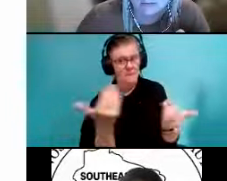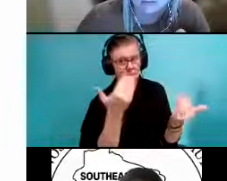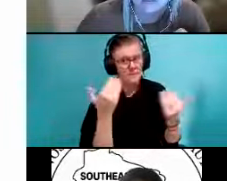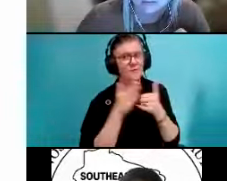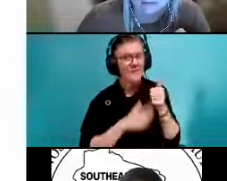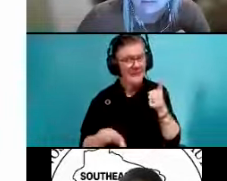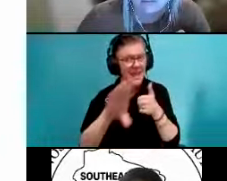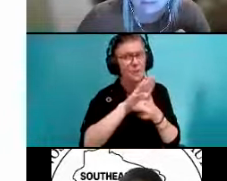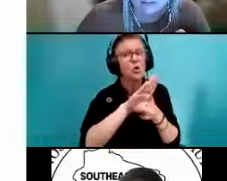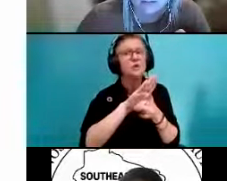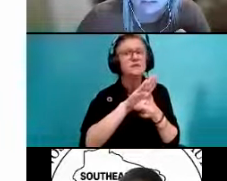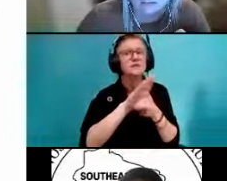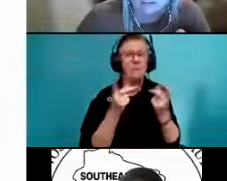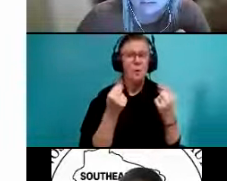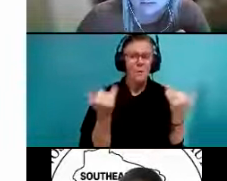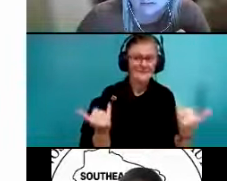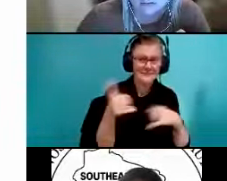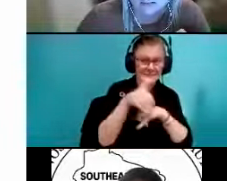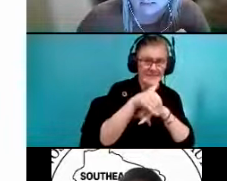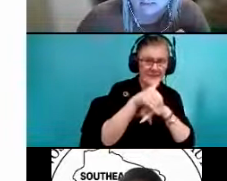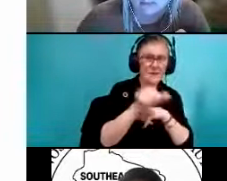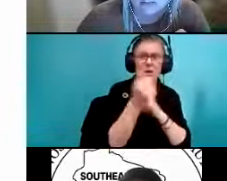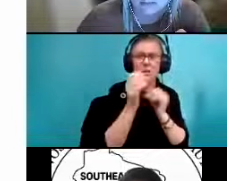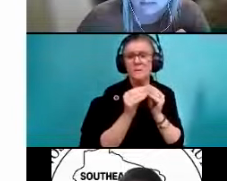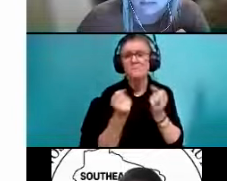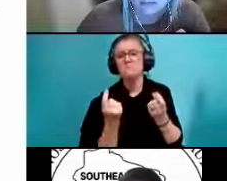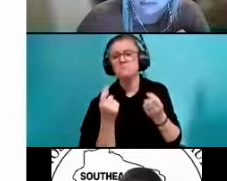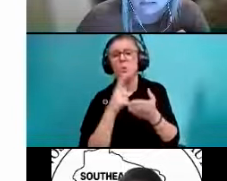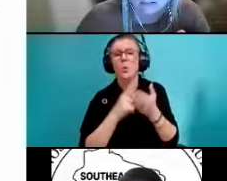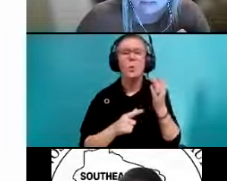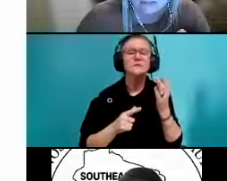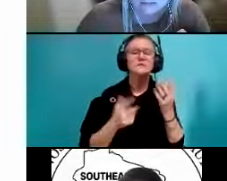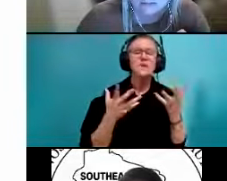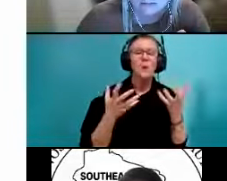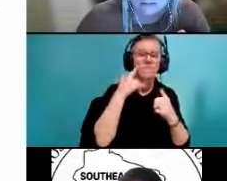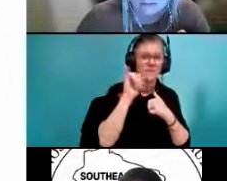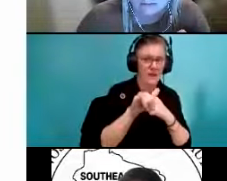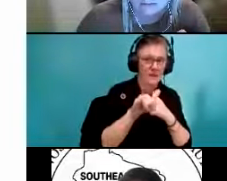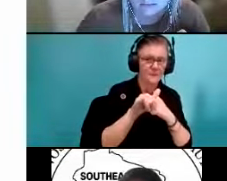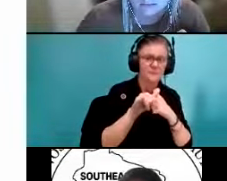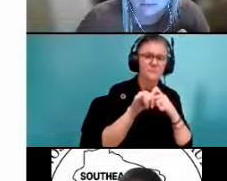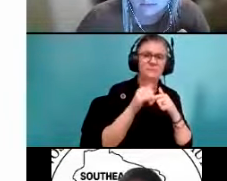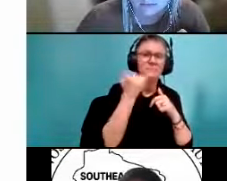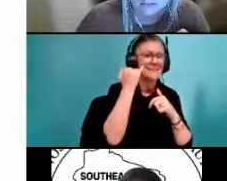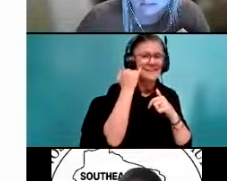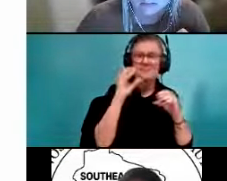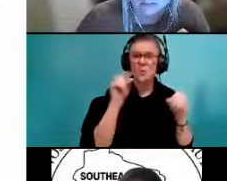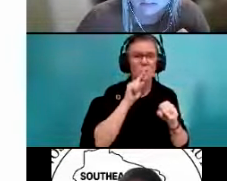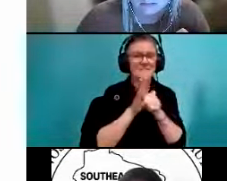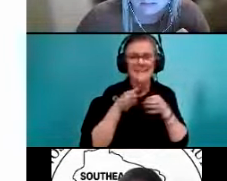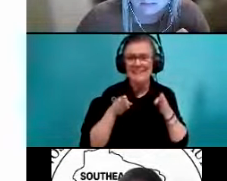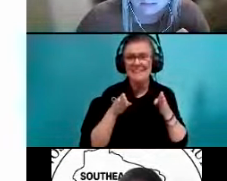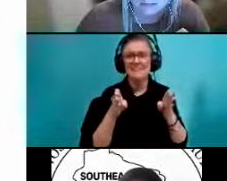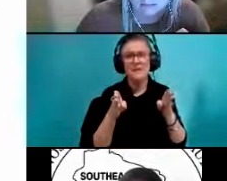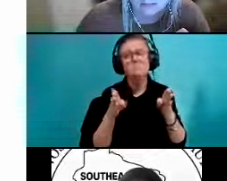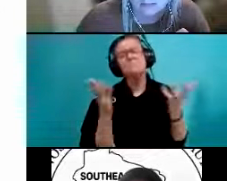neighborhoods, from people attending tonight, and try to understand what the appetite is for that. You know, if we don't get a dedicated lane in that stretch,